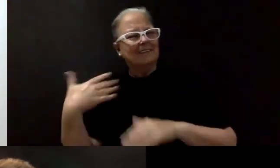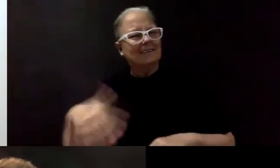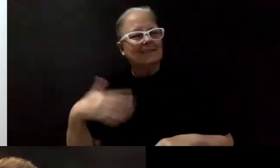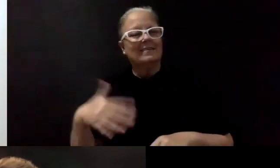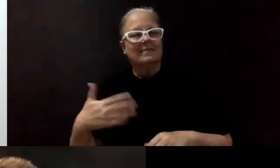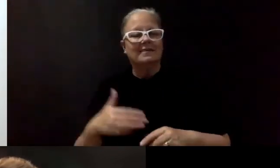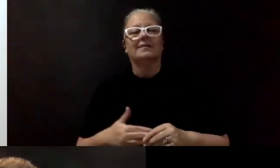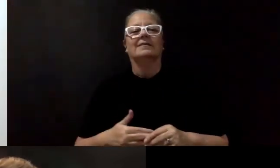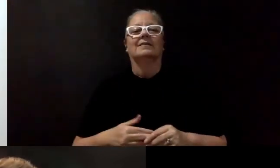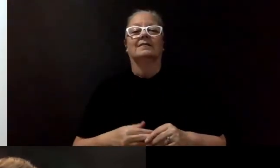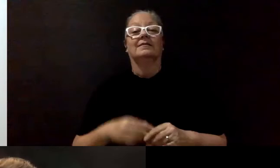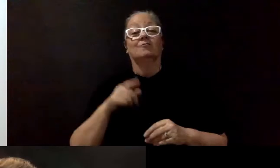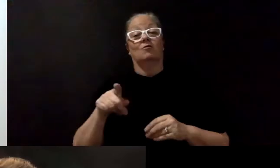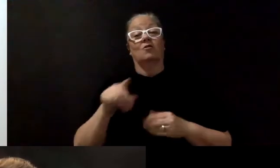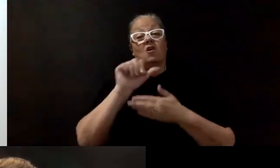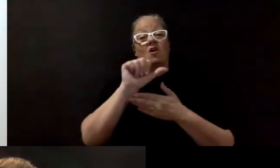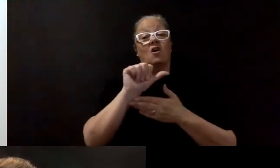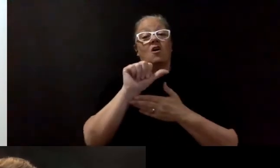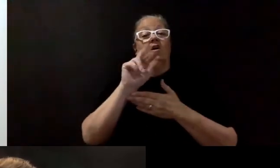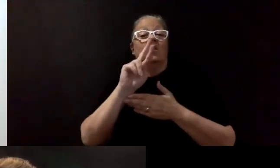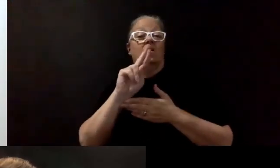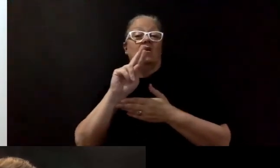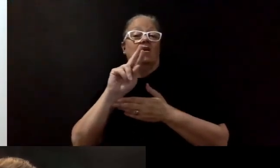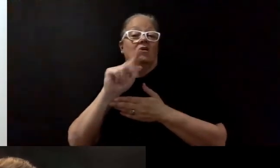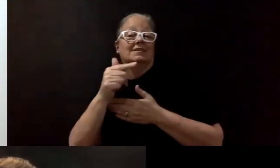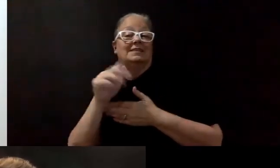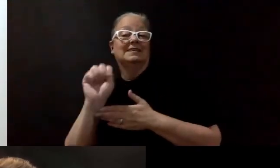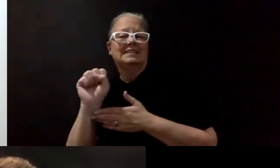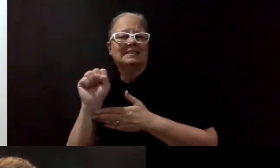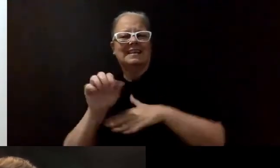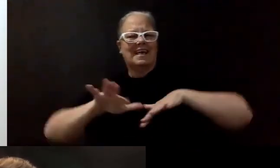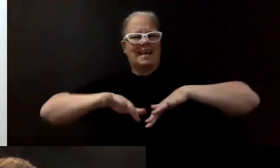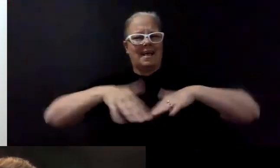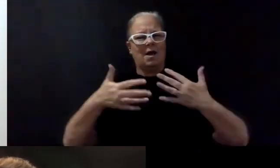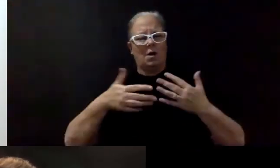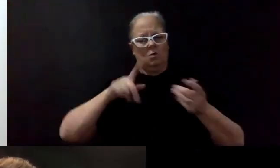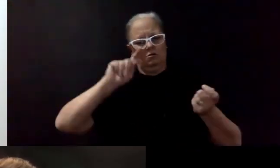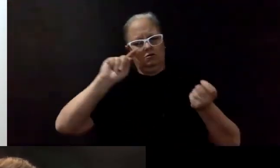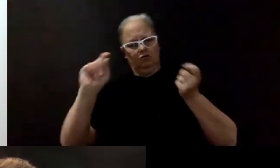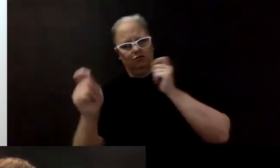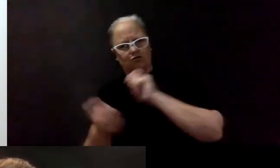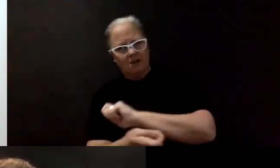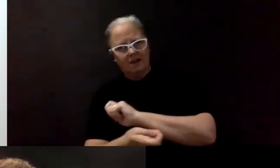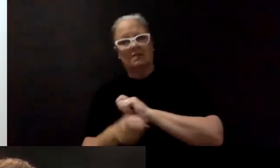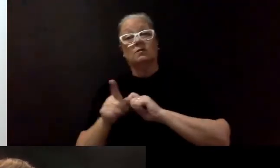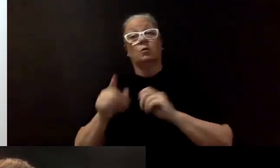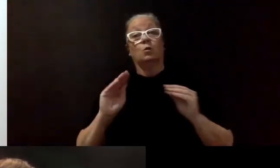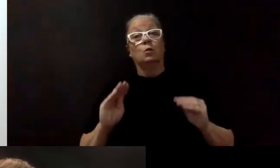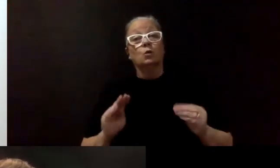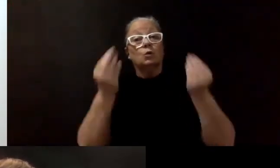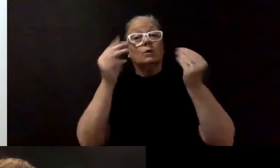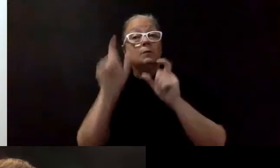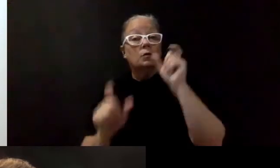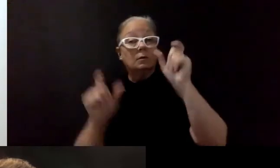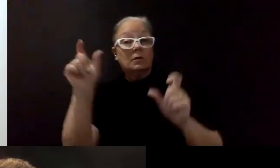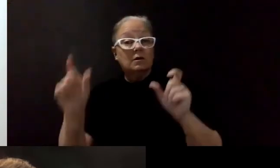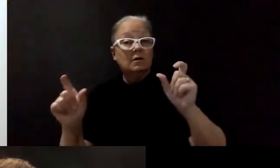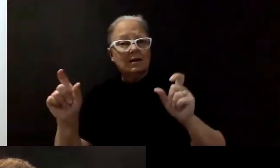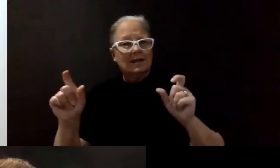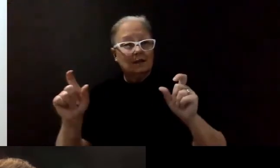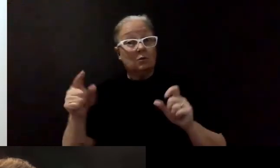changed young people's lives in New Zealand? Do you consider that now they will be suitably skilled to face